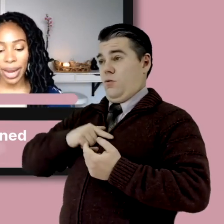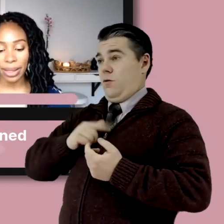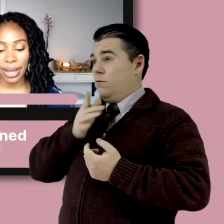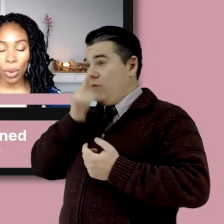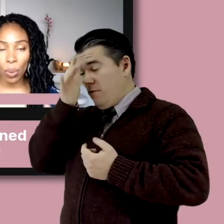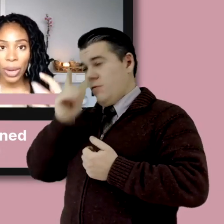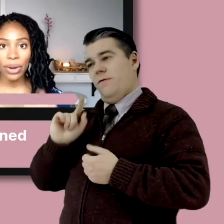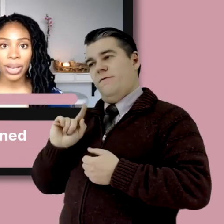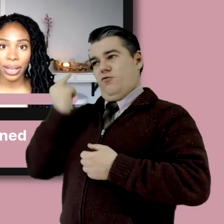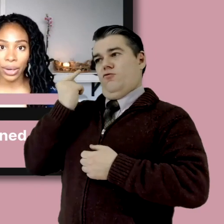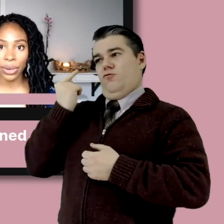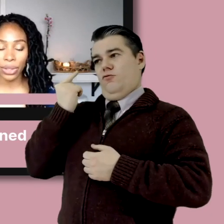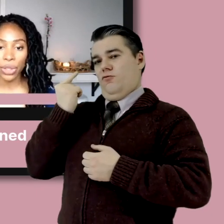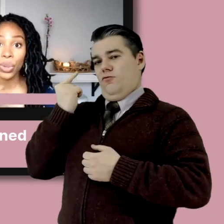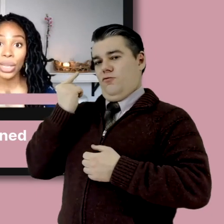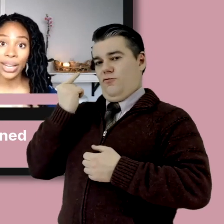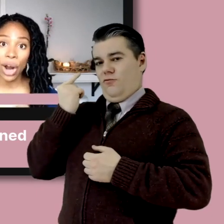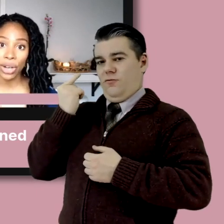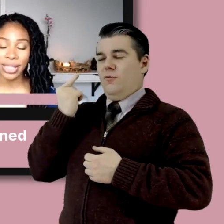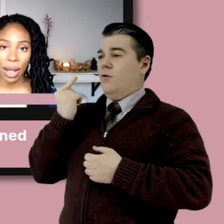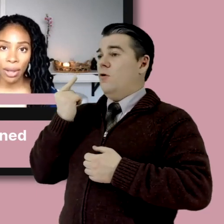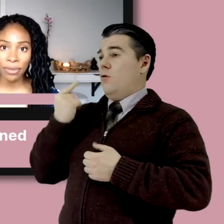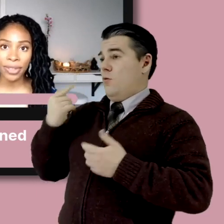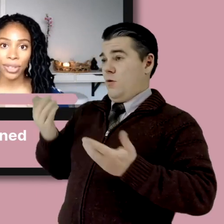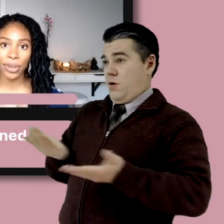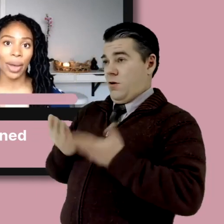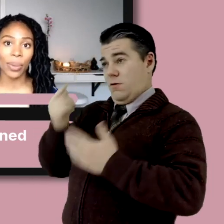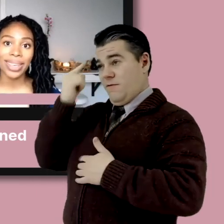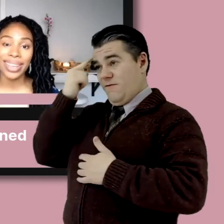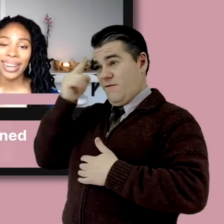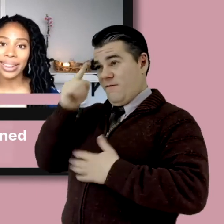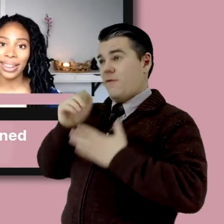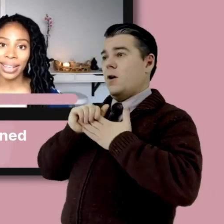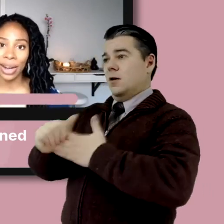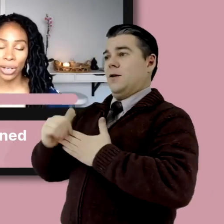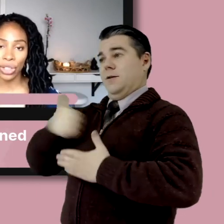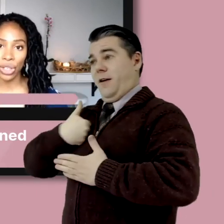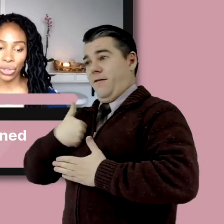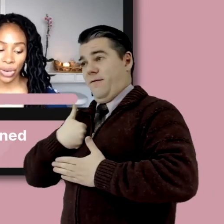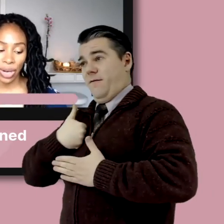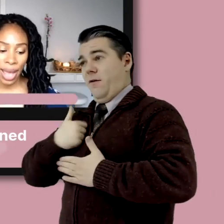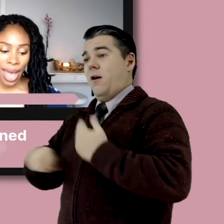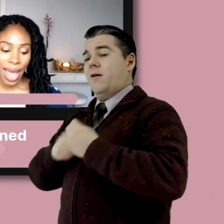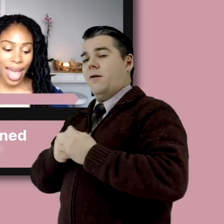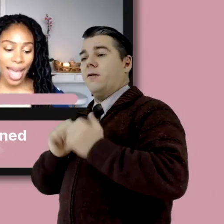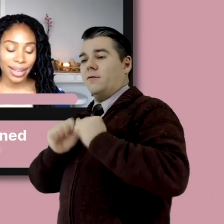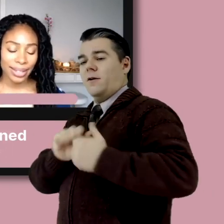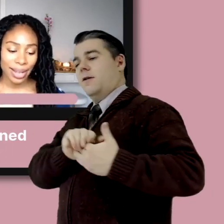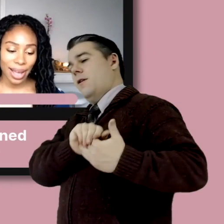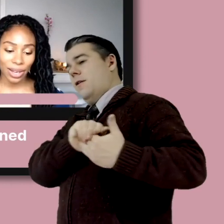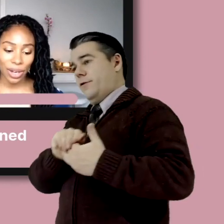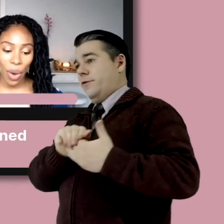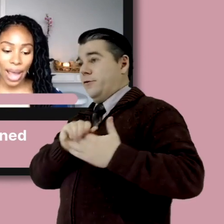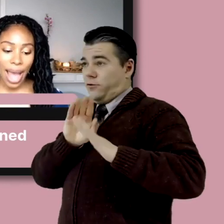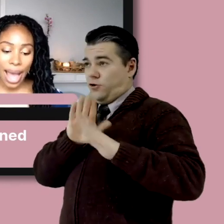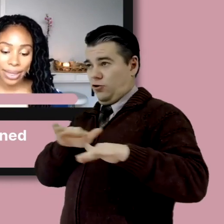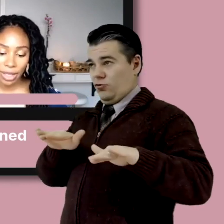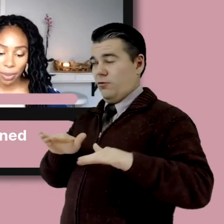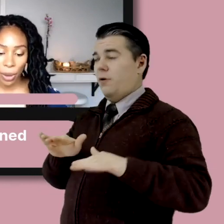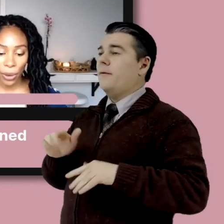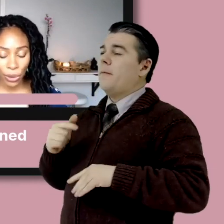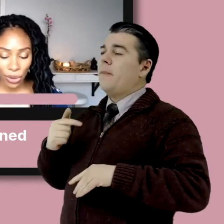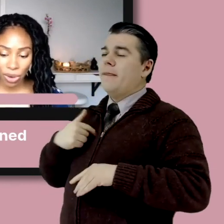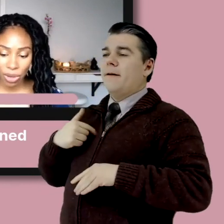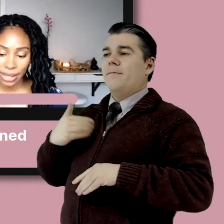parents, right? Like, we are here to lead ourselves so that we can lead our children. Mm-hmm. And you know, I had